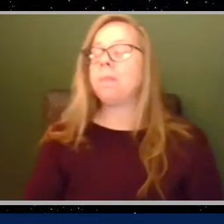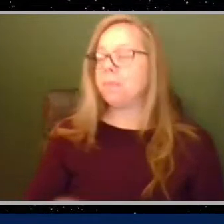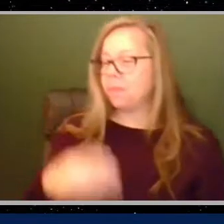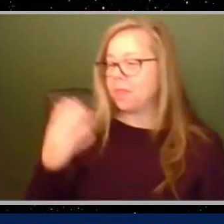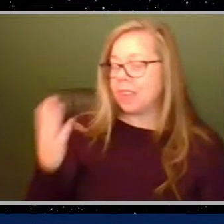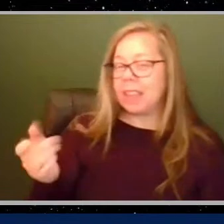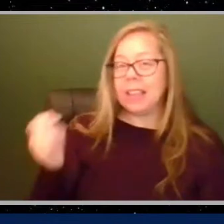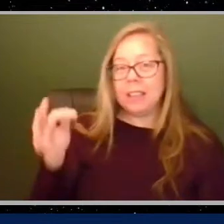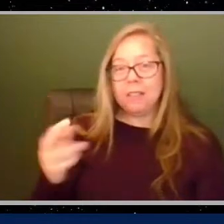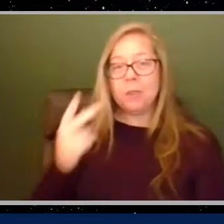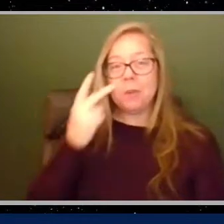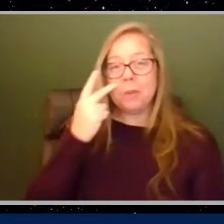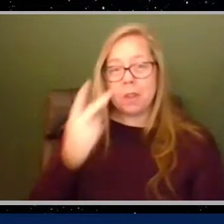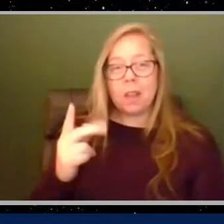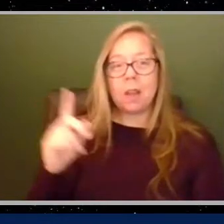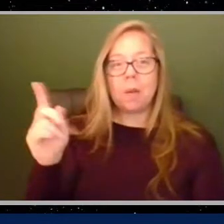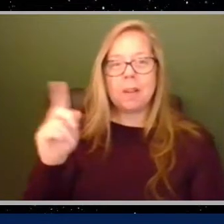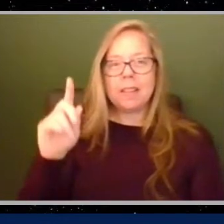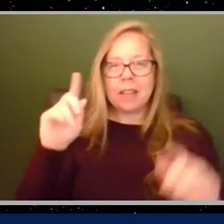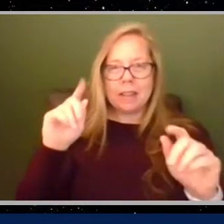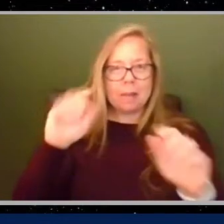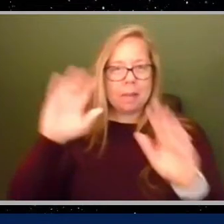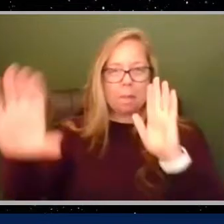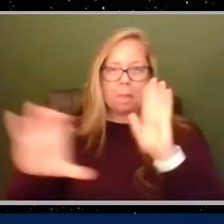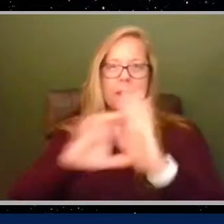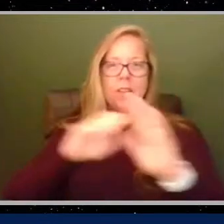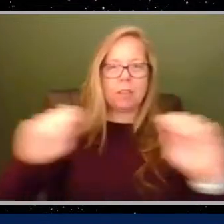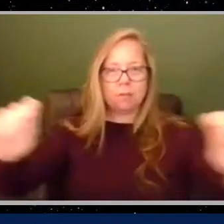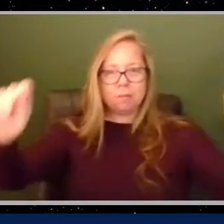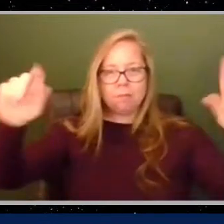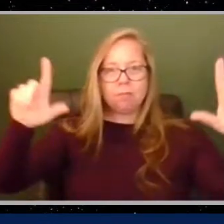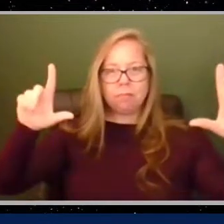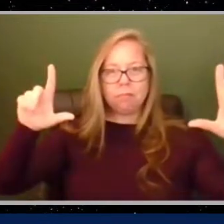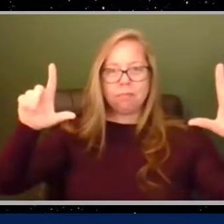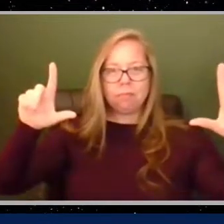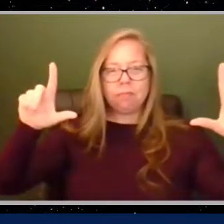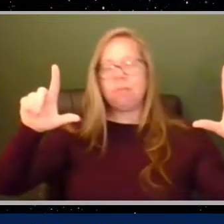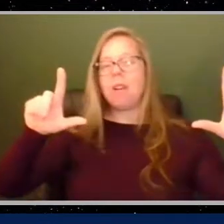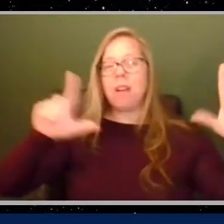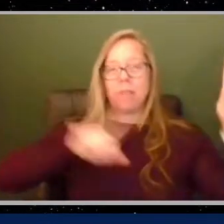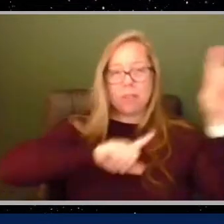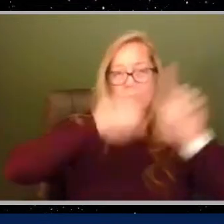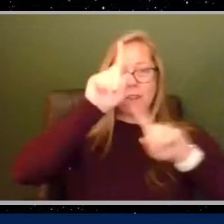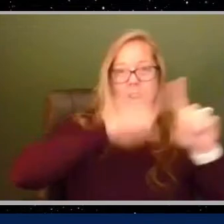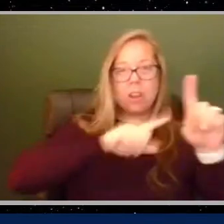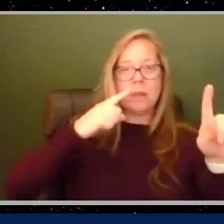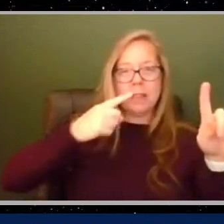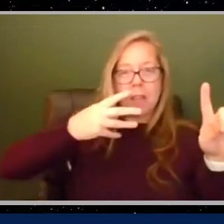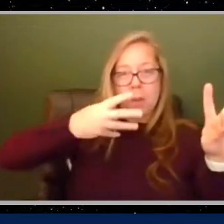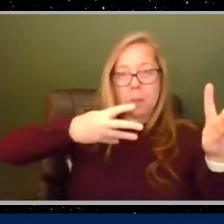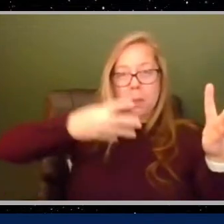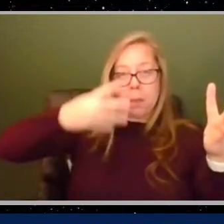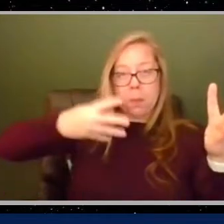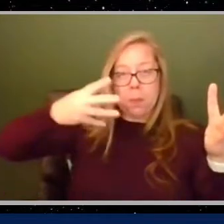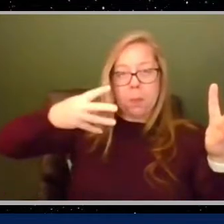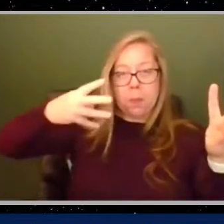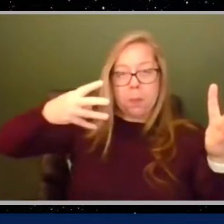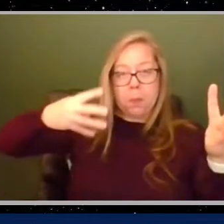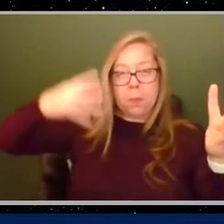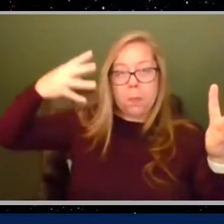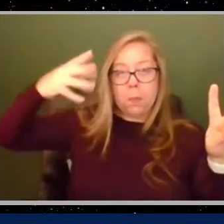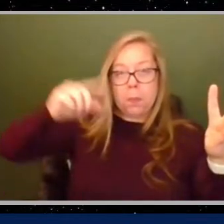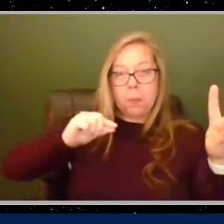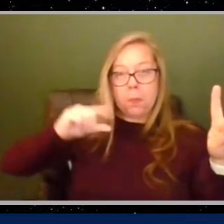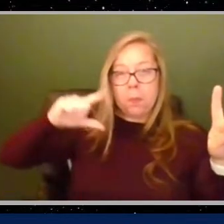seen the things where it's like a picture of a nebula or something, and the little waveform is going across it, right? And it's playing spooky tunes or the noise.